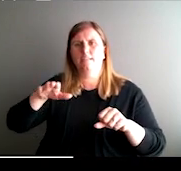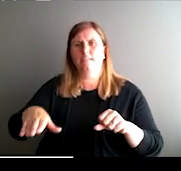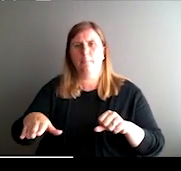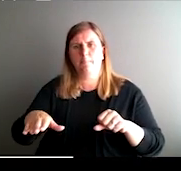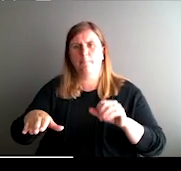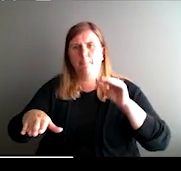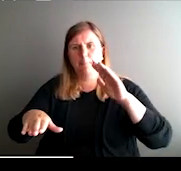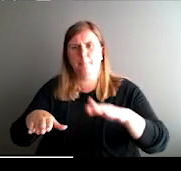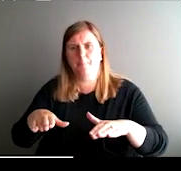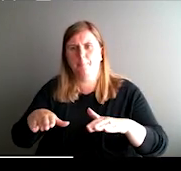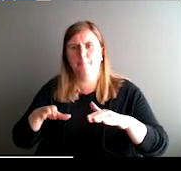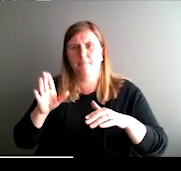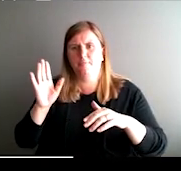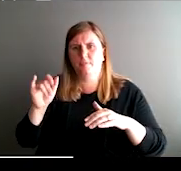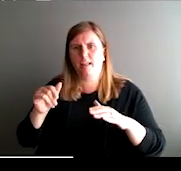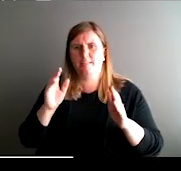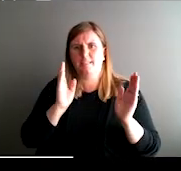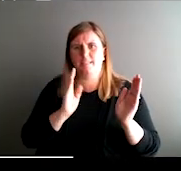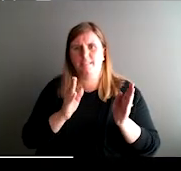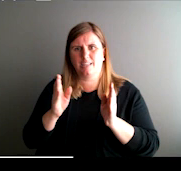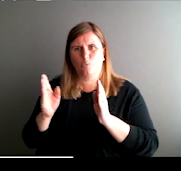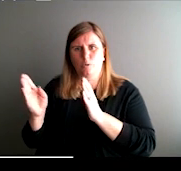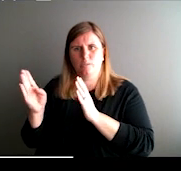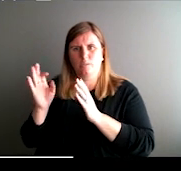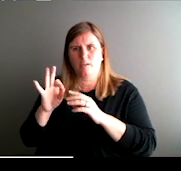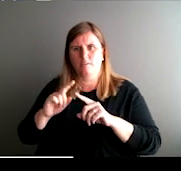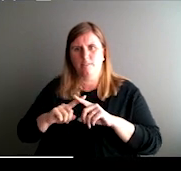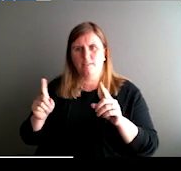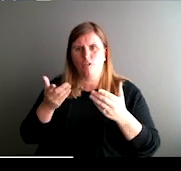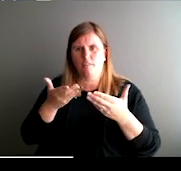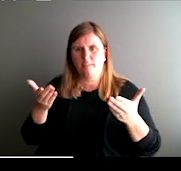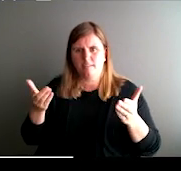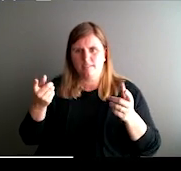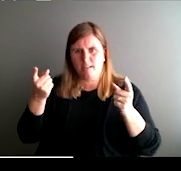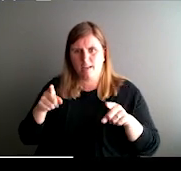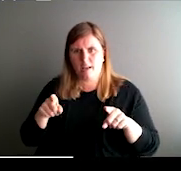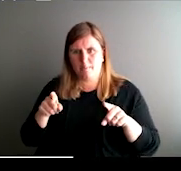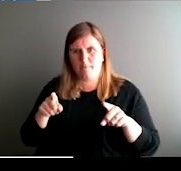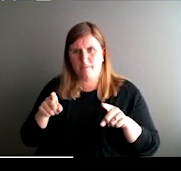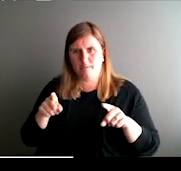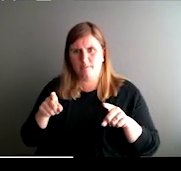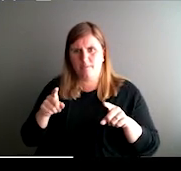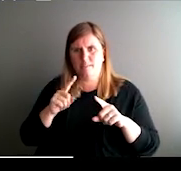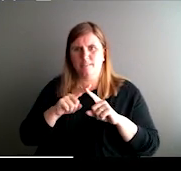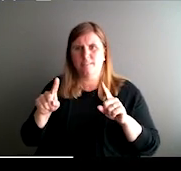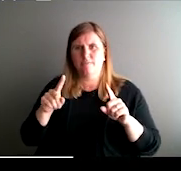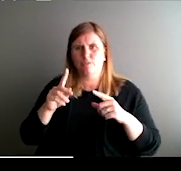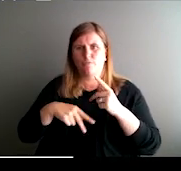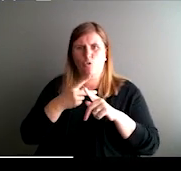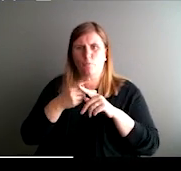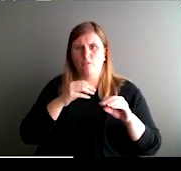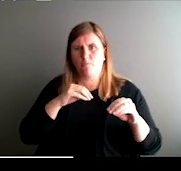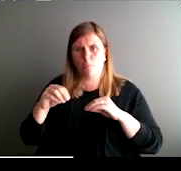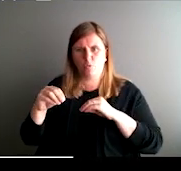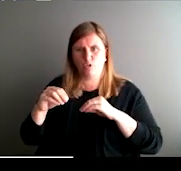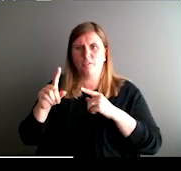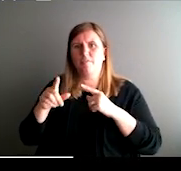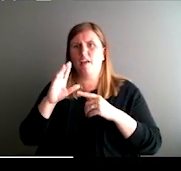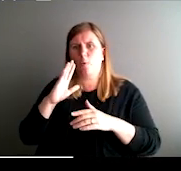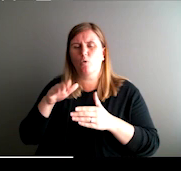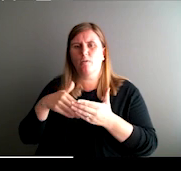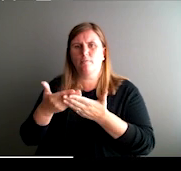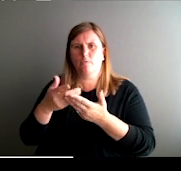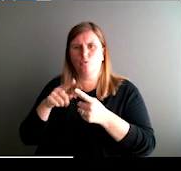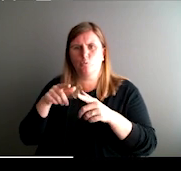And it's a sequence of different things, of different forms of locomotion that eventually take you to